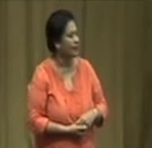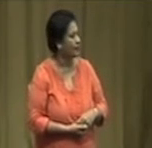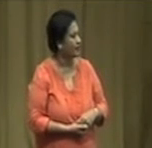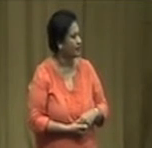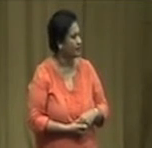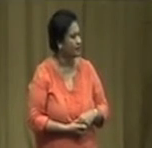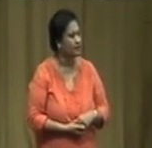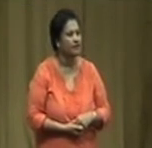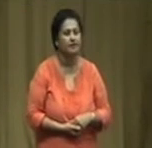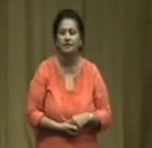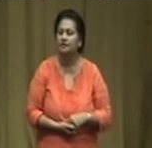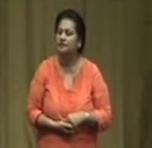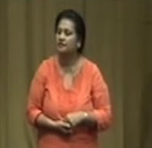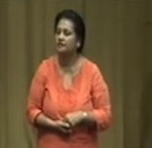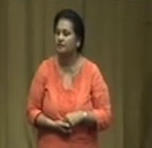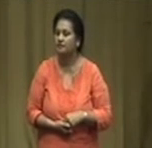in terms of learning together.